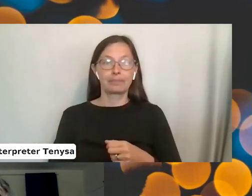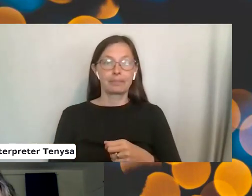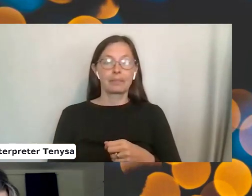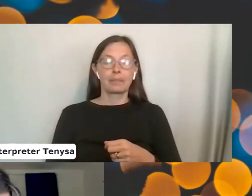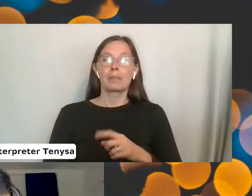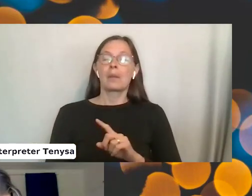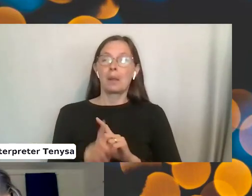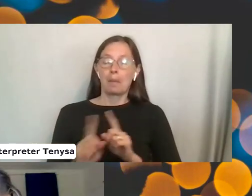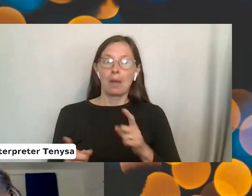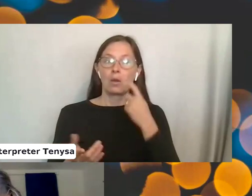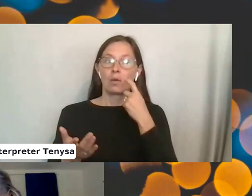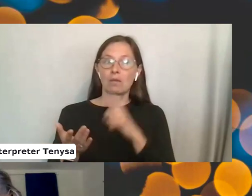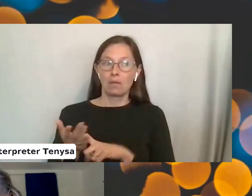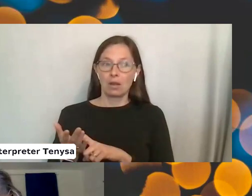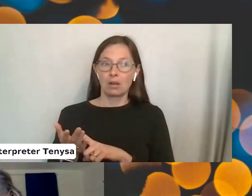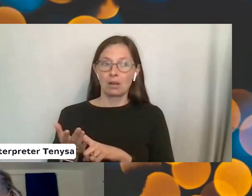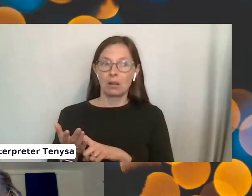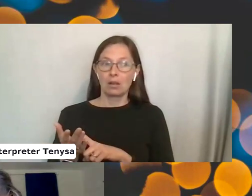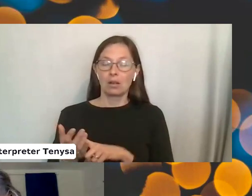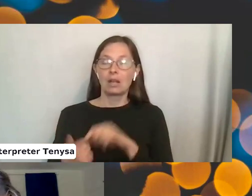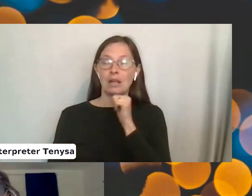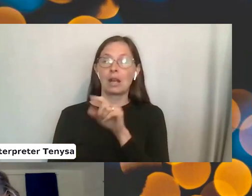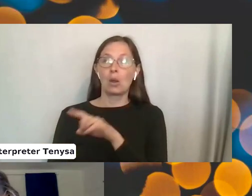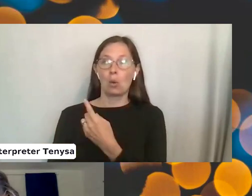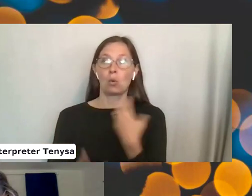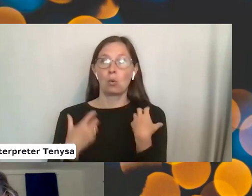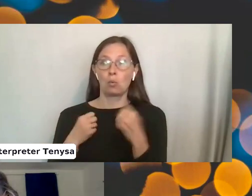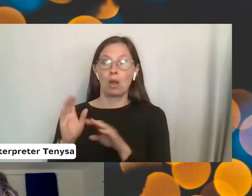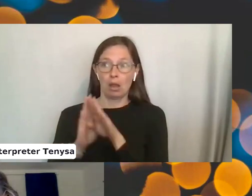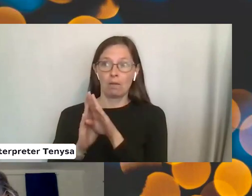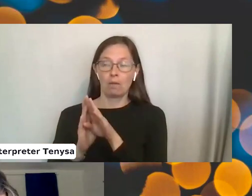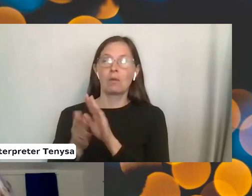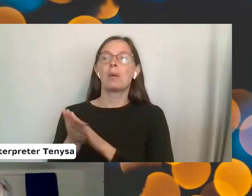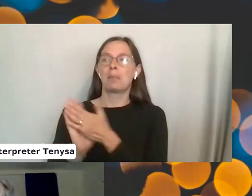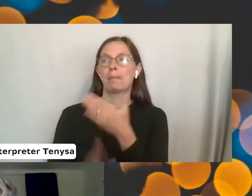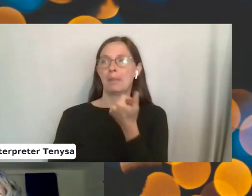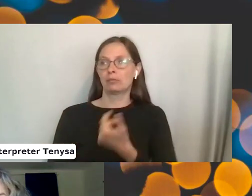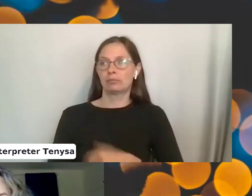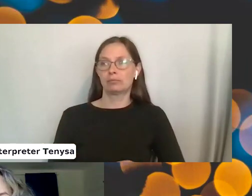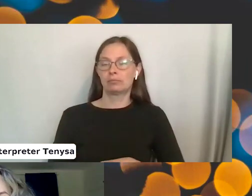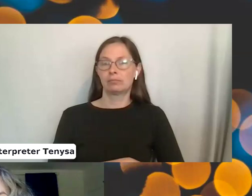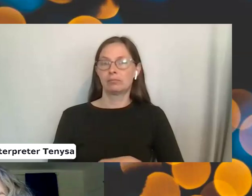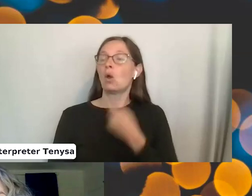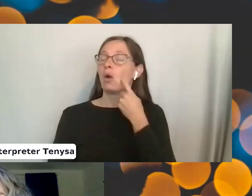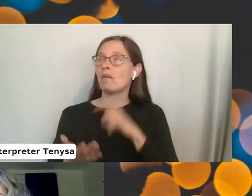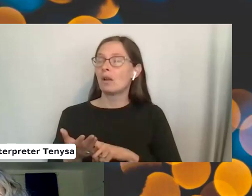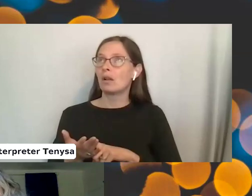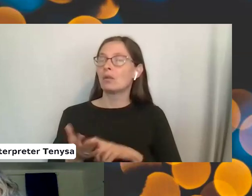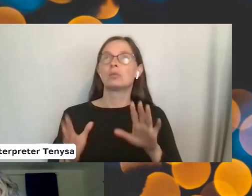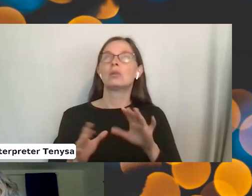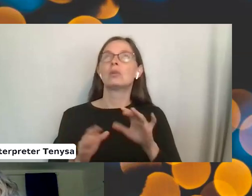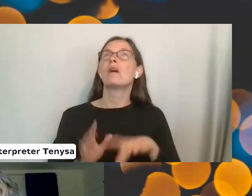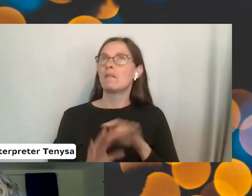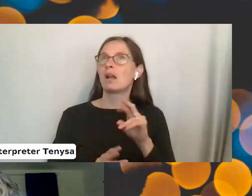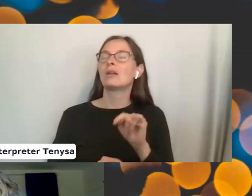you find out you not only recover, you become better. You find out if you